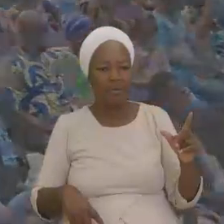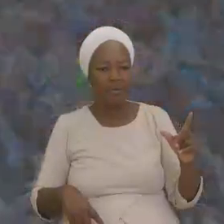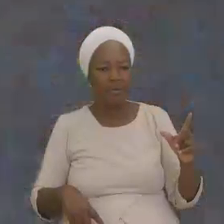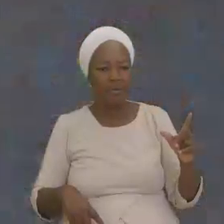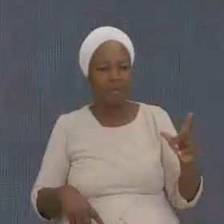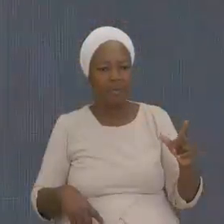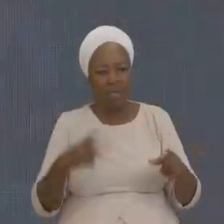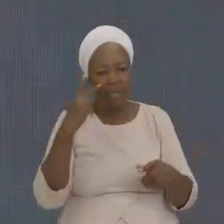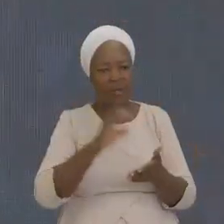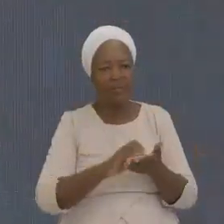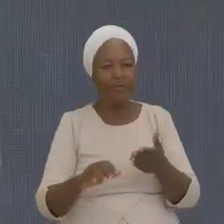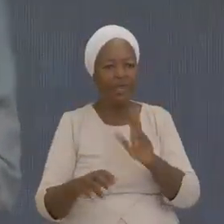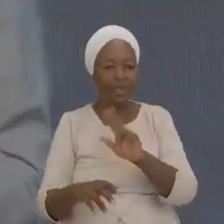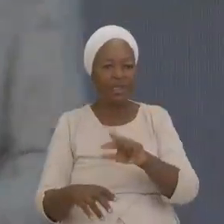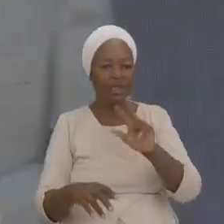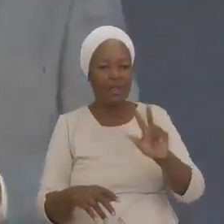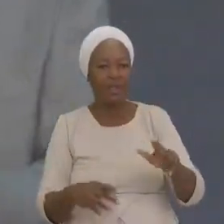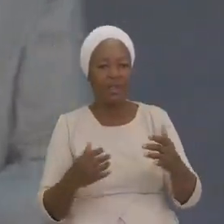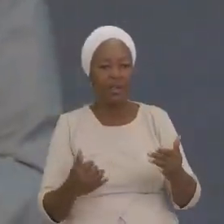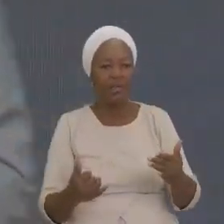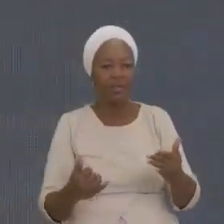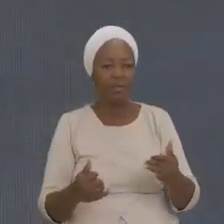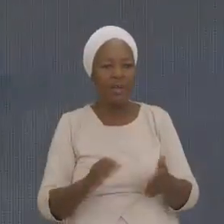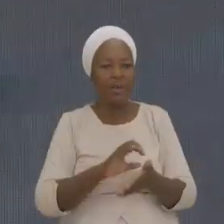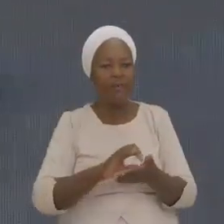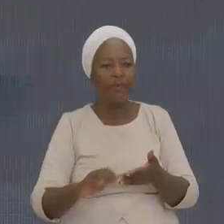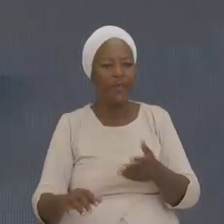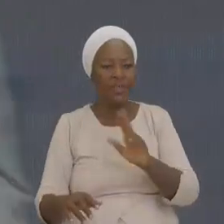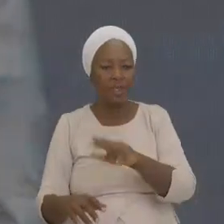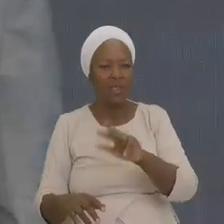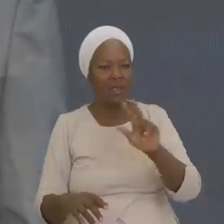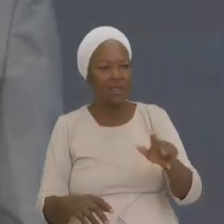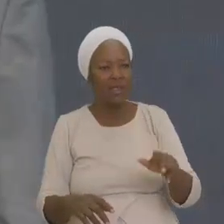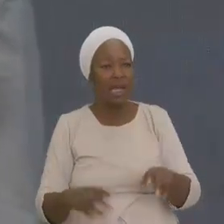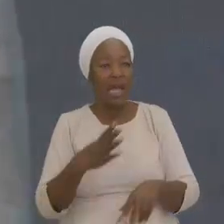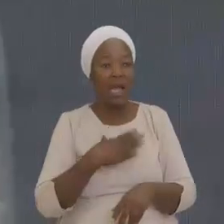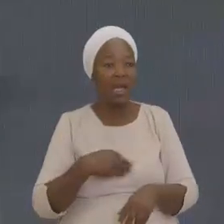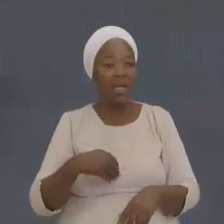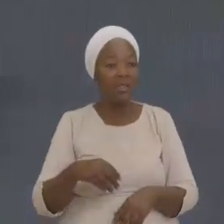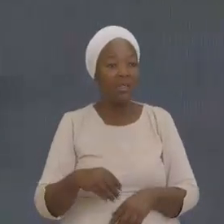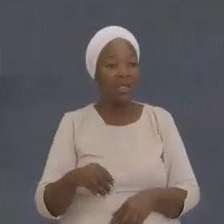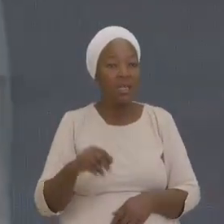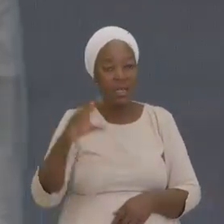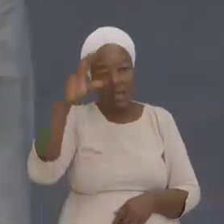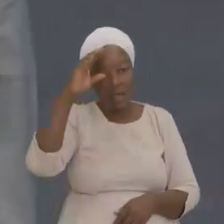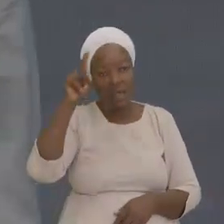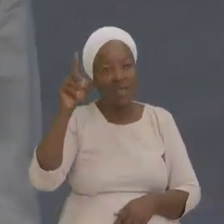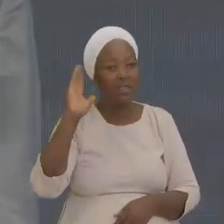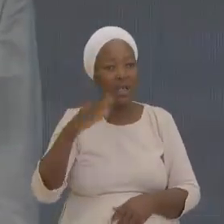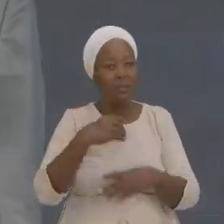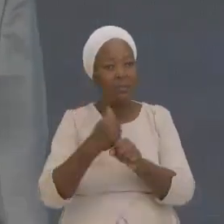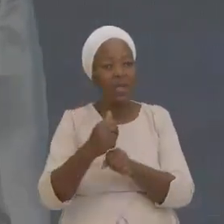Look at verse 33 there. In verse 33 it says, and he shall make an